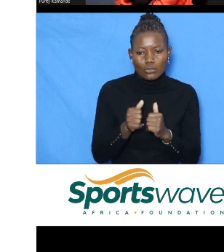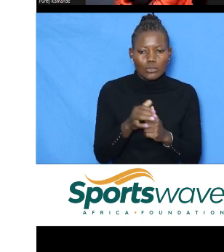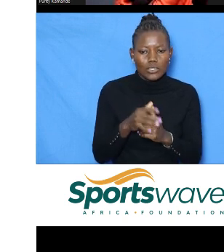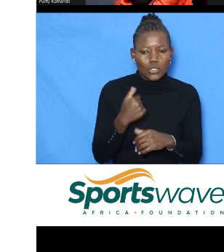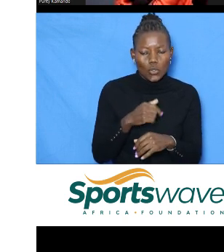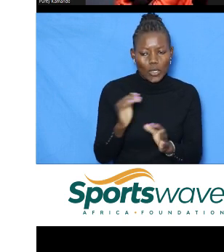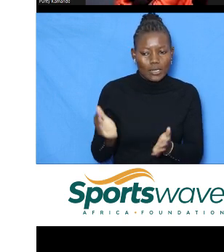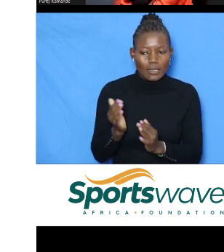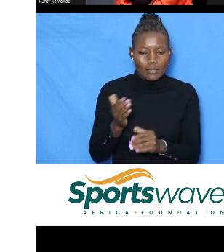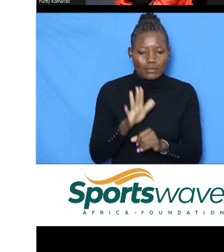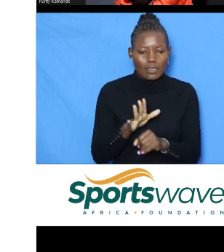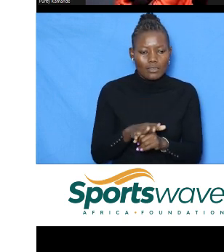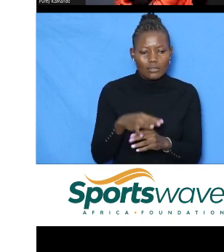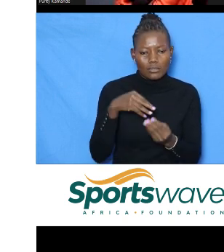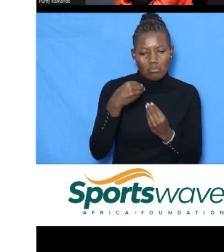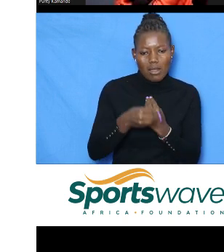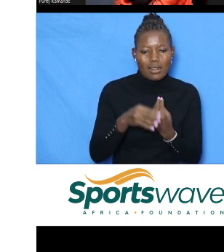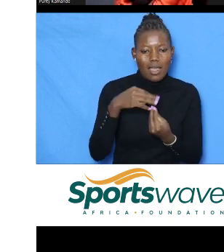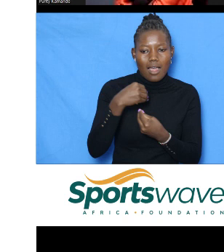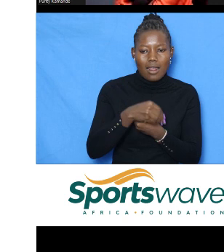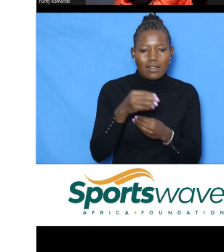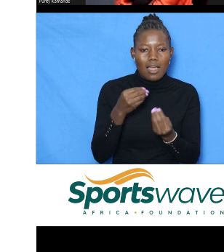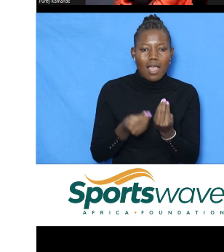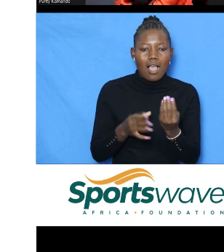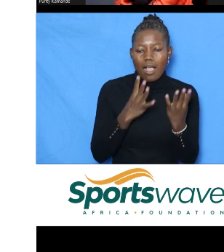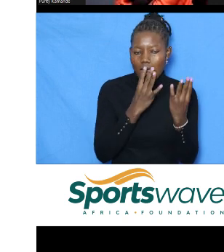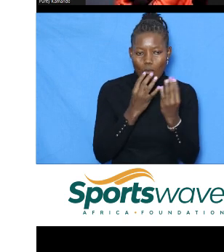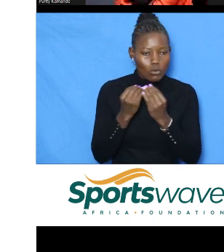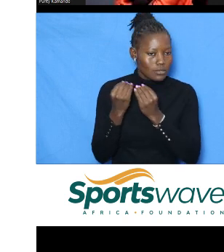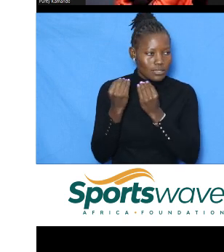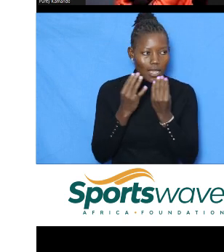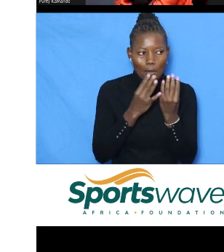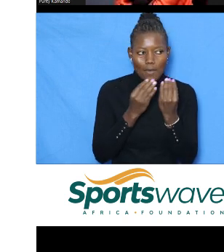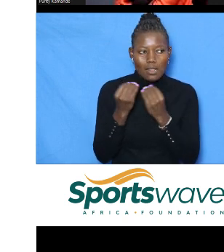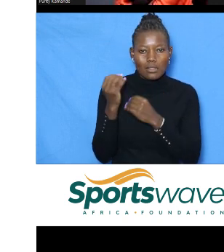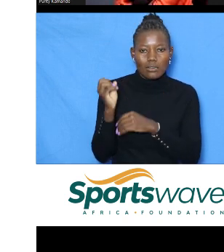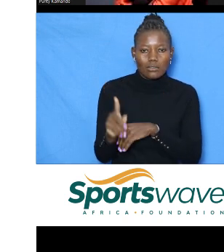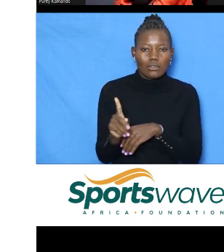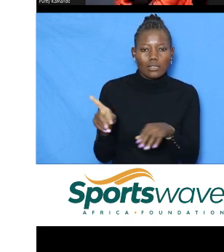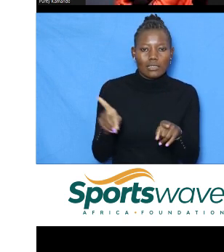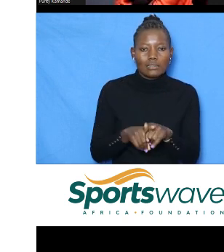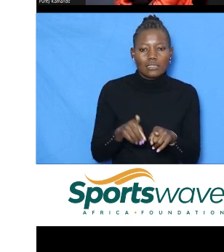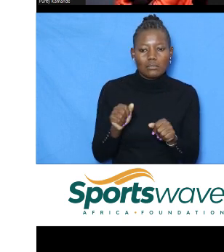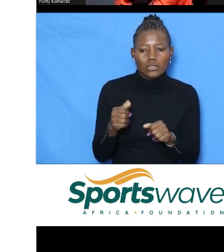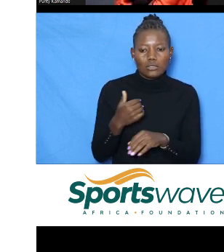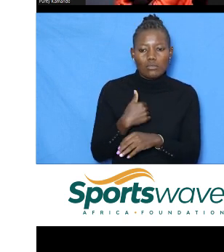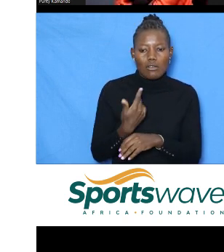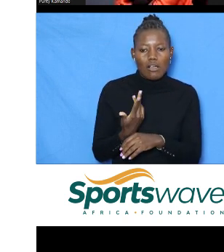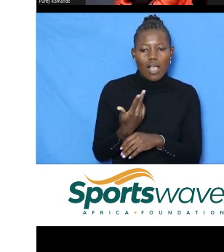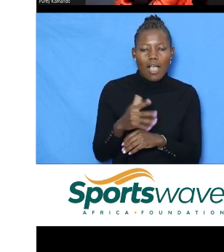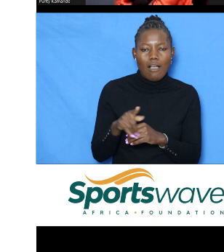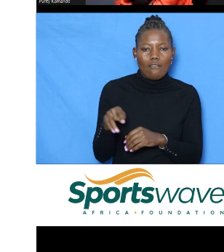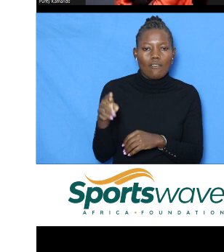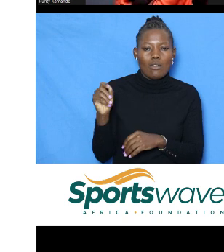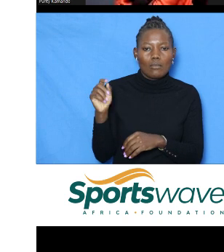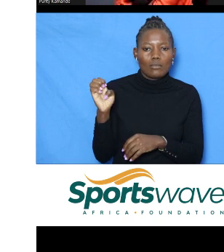during pre-game are things like bananas, watermelon, okay? You could also have like a protein shake